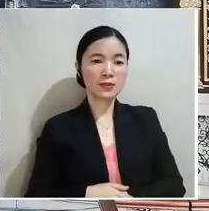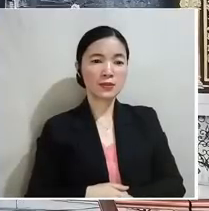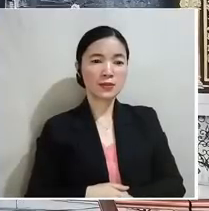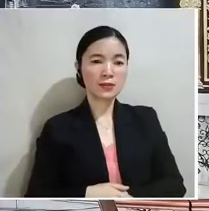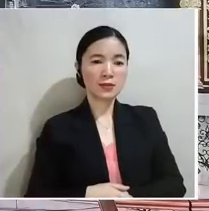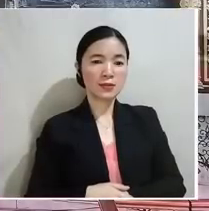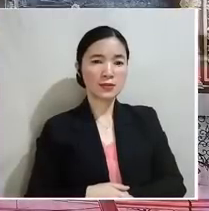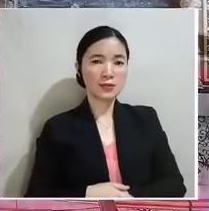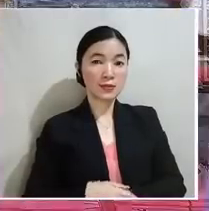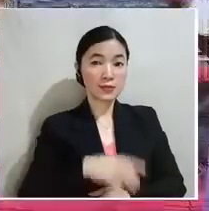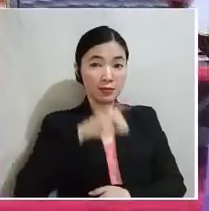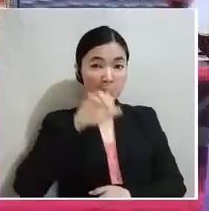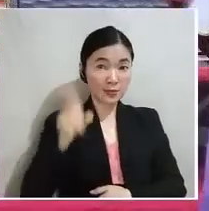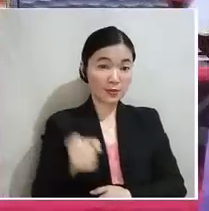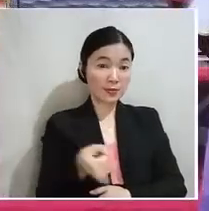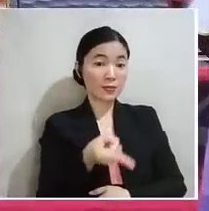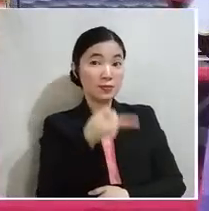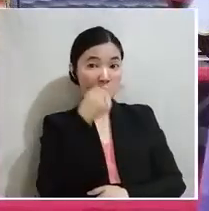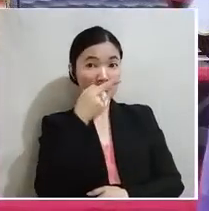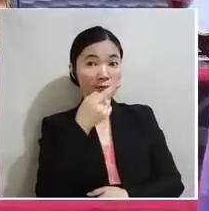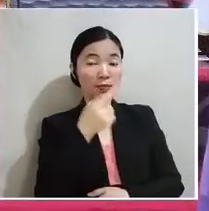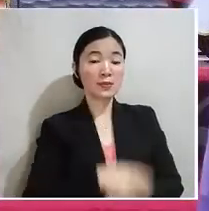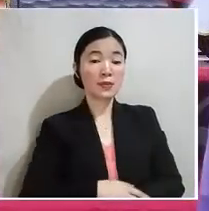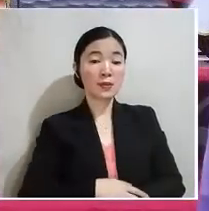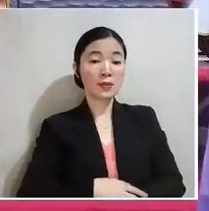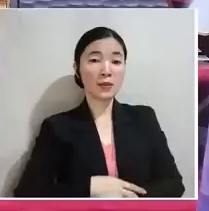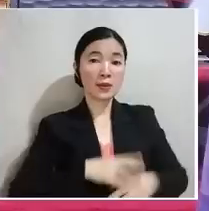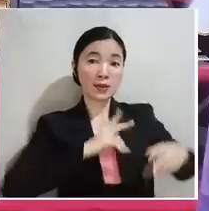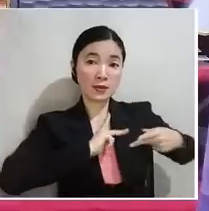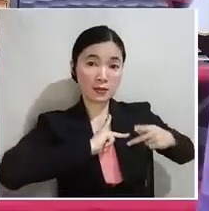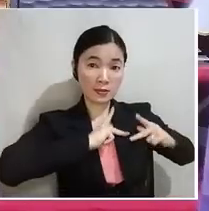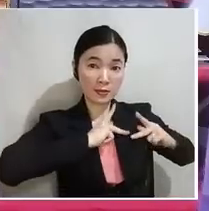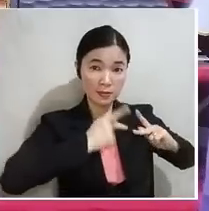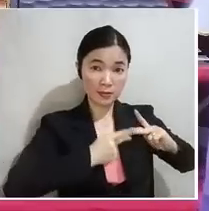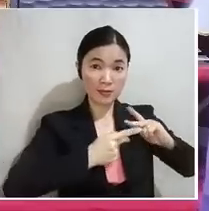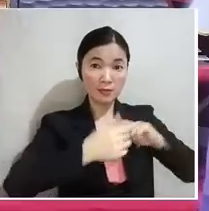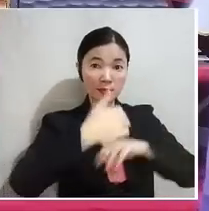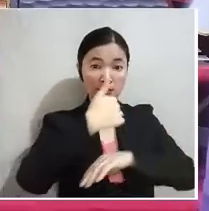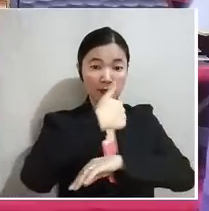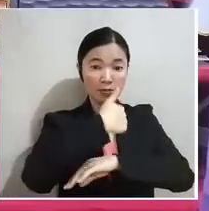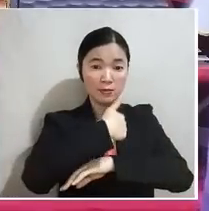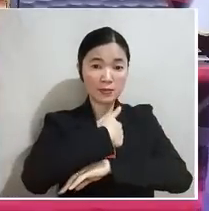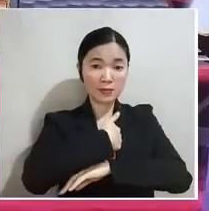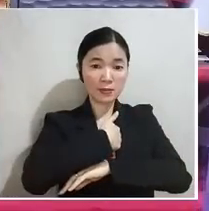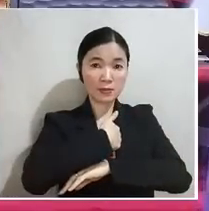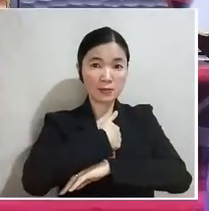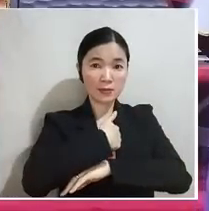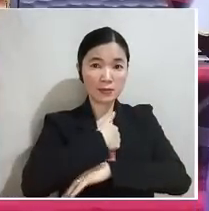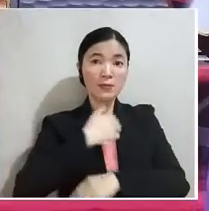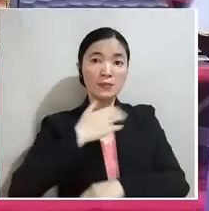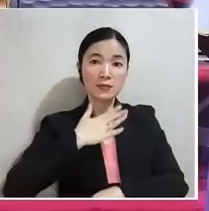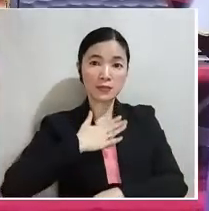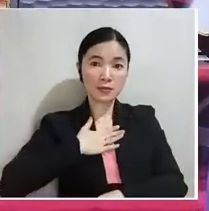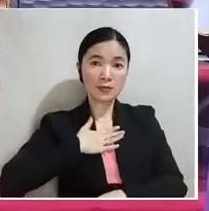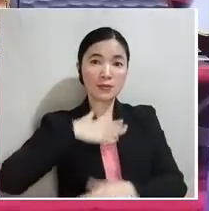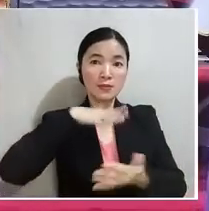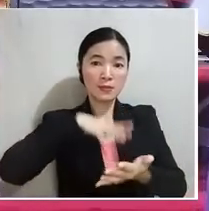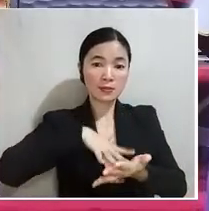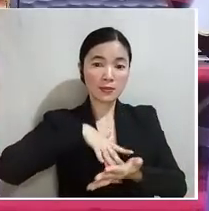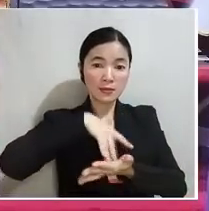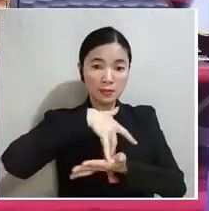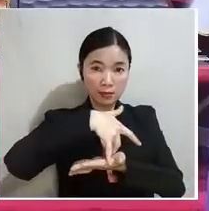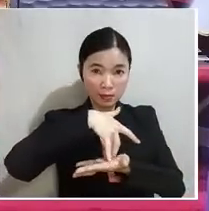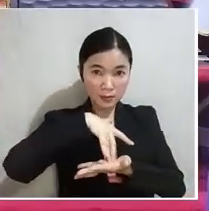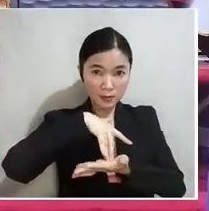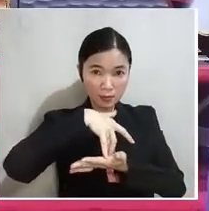Insult has broken my heart, and I am weak. I